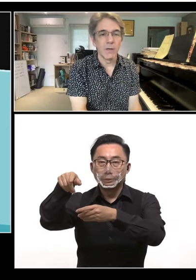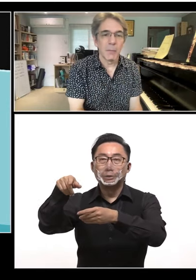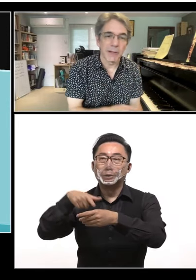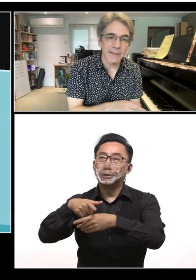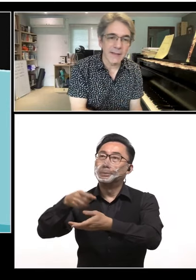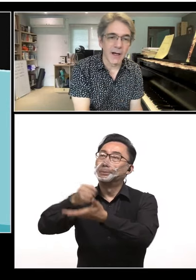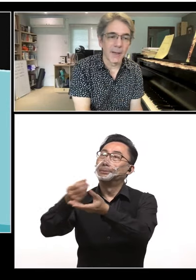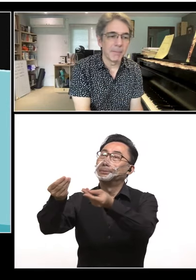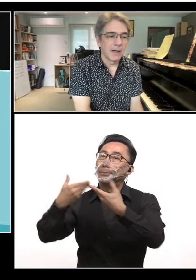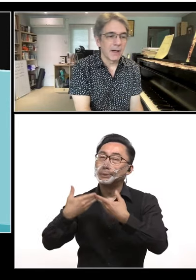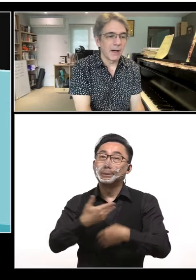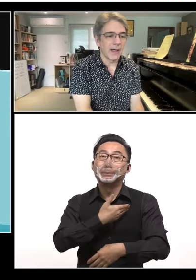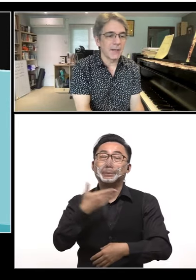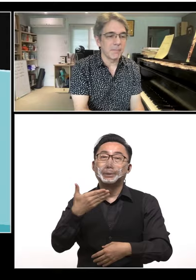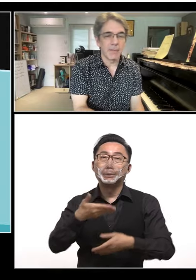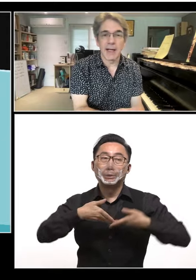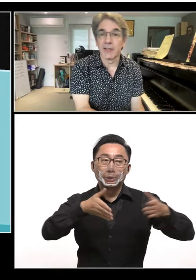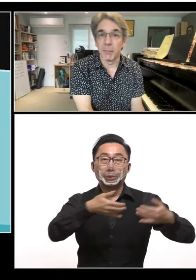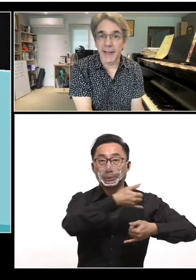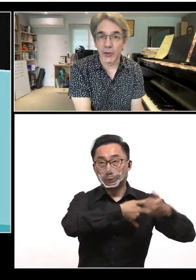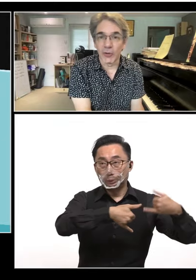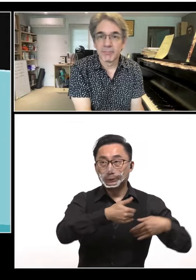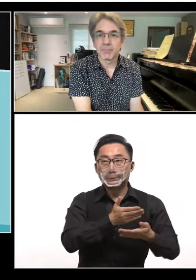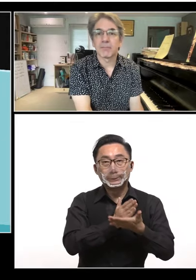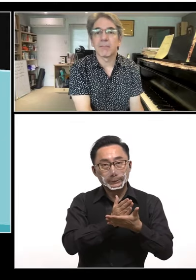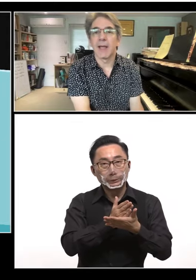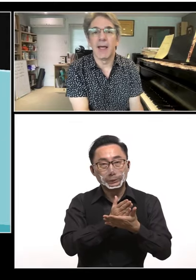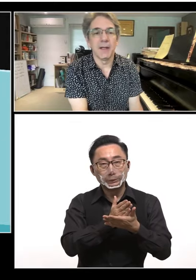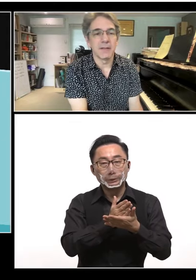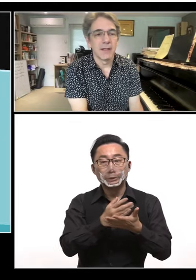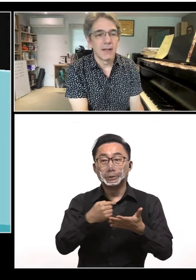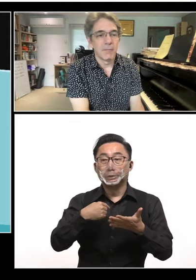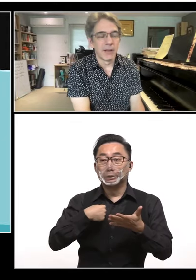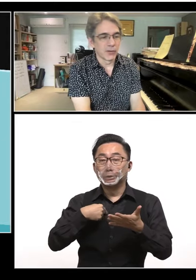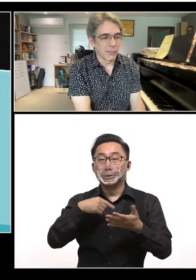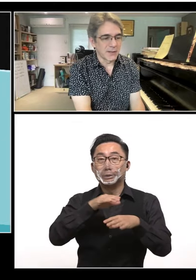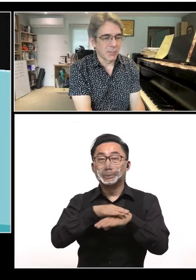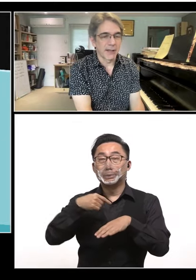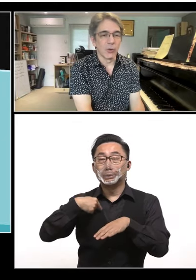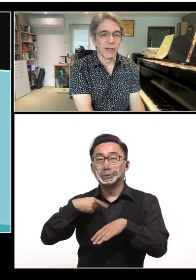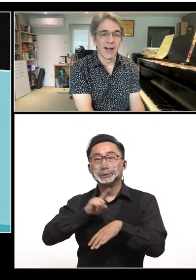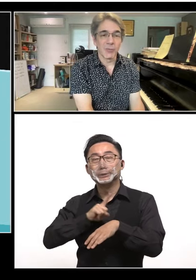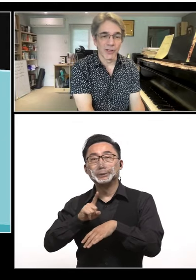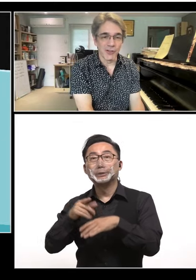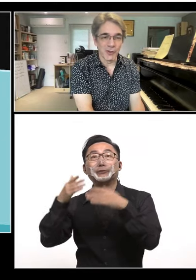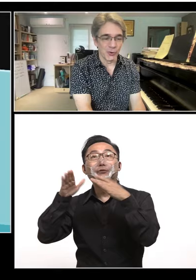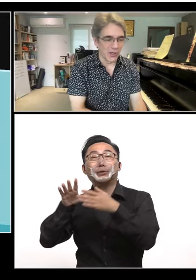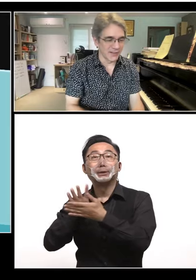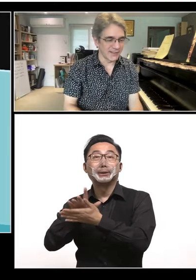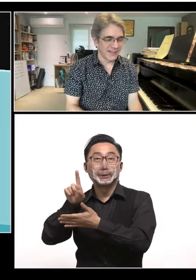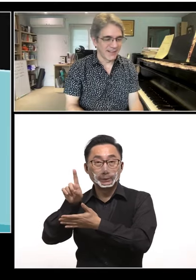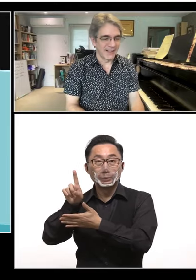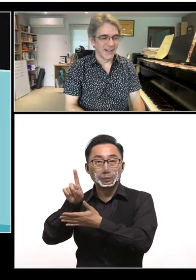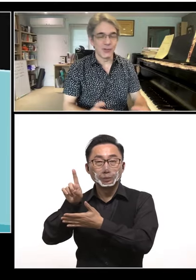well, but at that time, I had a sabbatical. And during my sabbatical, what I wanted to do